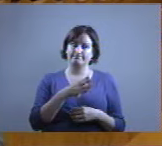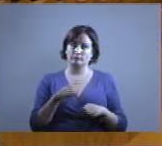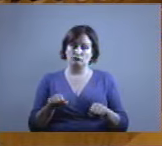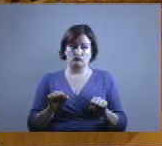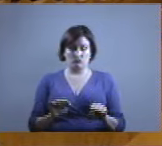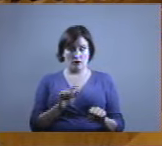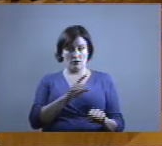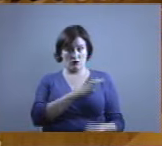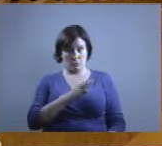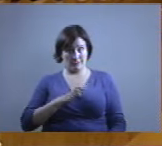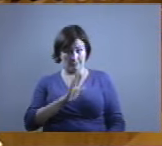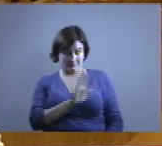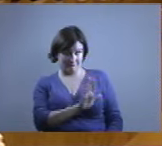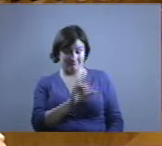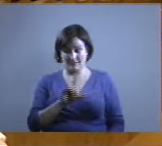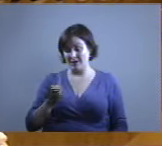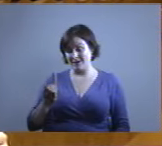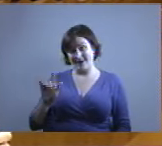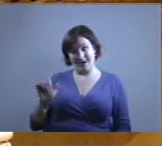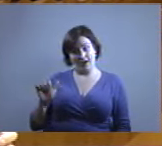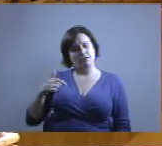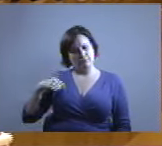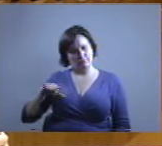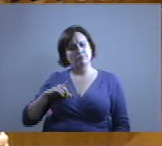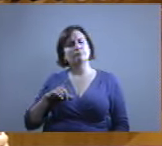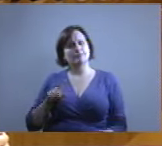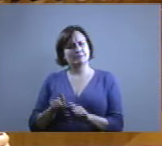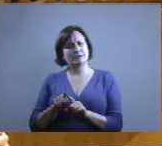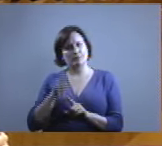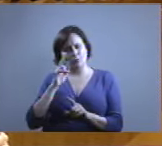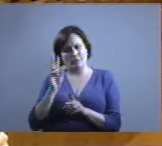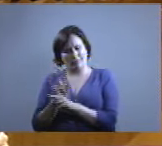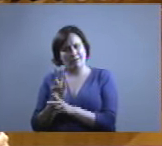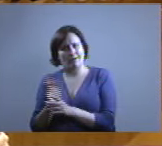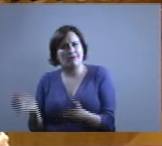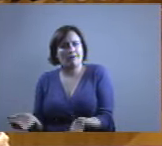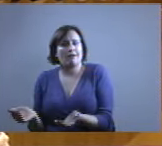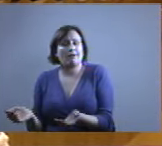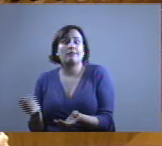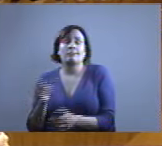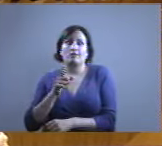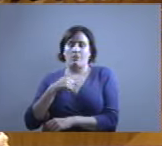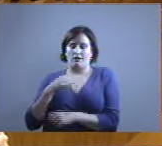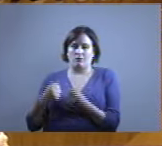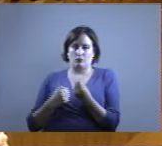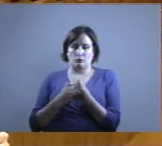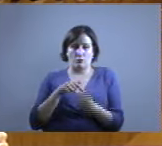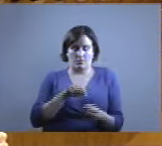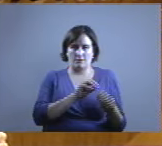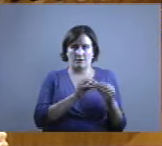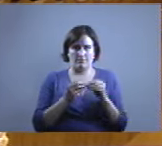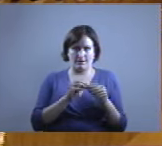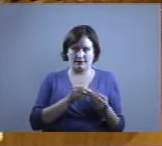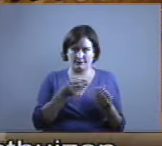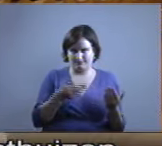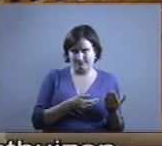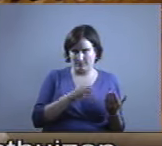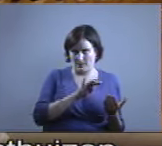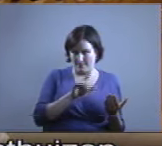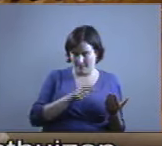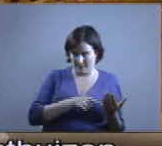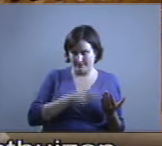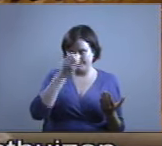Alliansie gee om. Daarom steun ons die wysigings aan die wet op gelyke indiensneming. Hierdie wet het reeds 'n groot